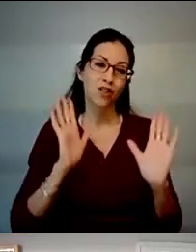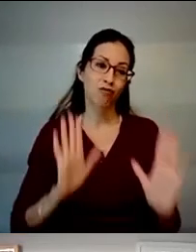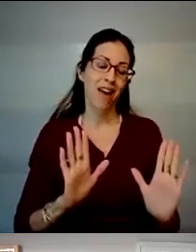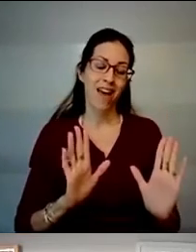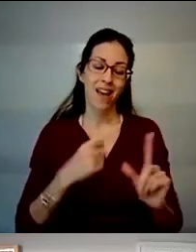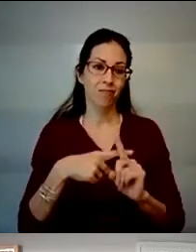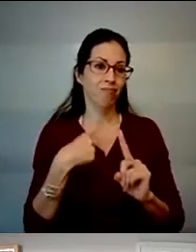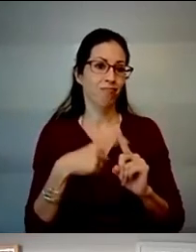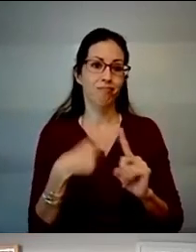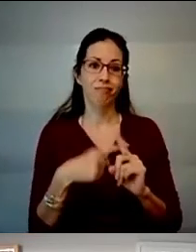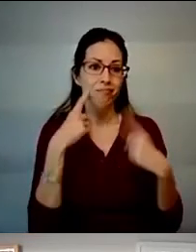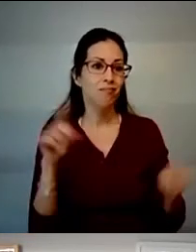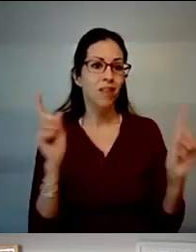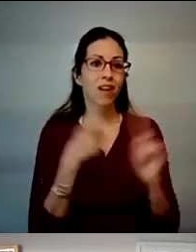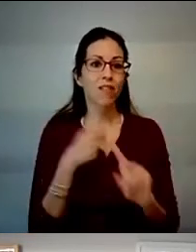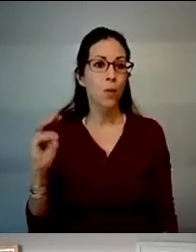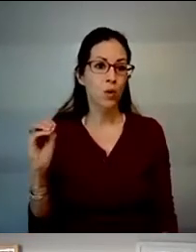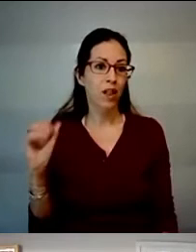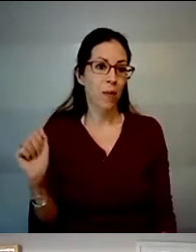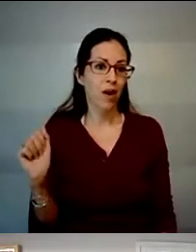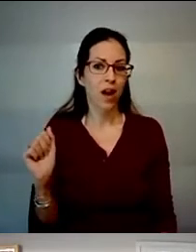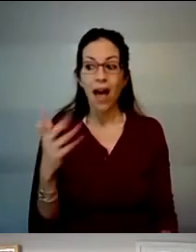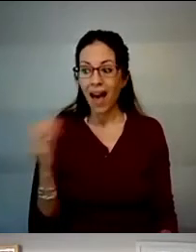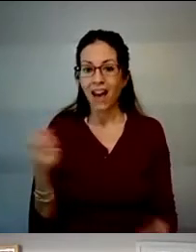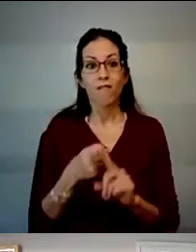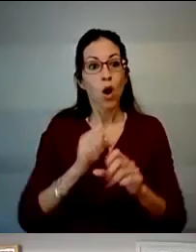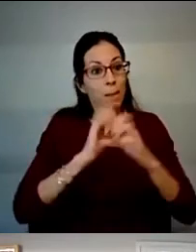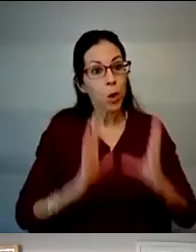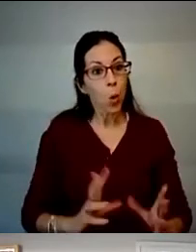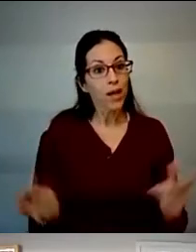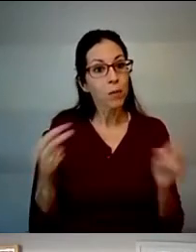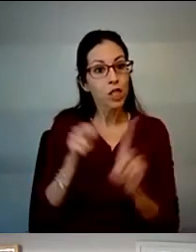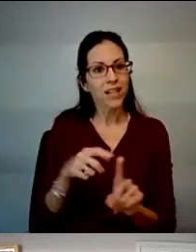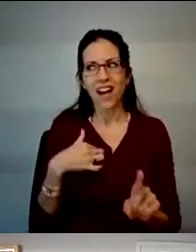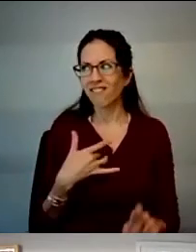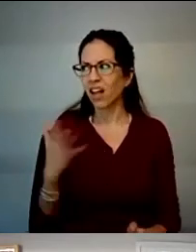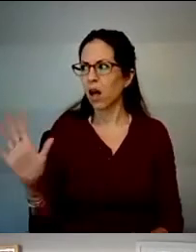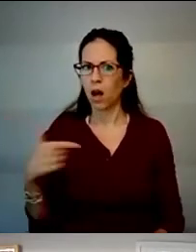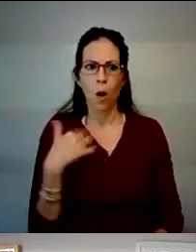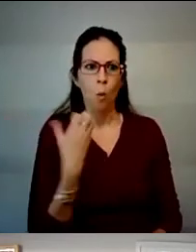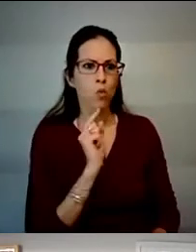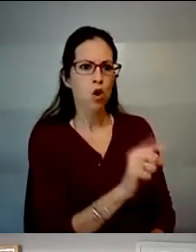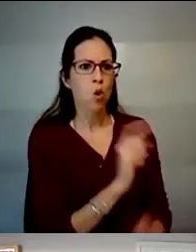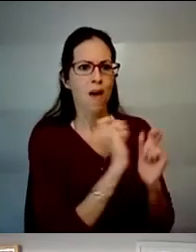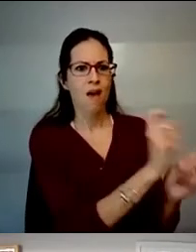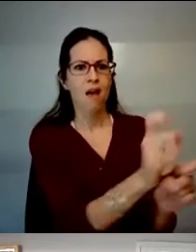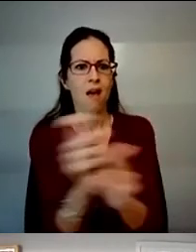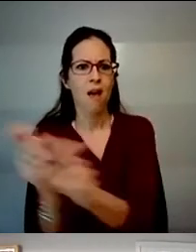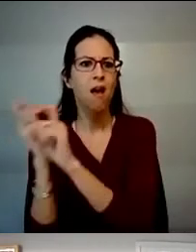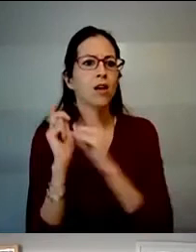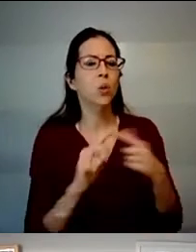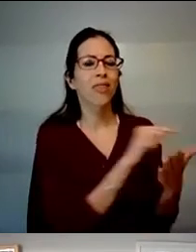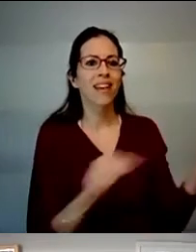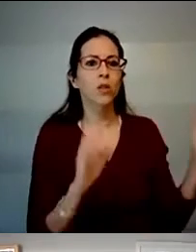employee standpoint, made me feel good. Hey, I want to go help these certain organizations. Now I've got, you know, I'm going to